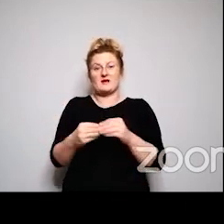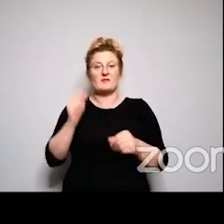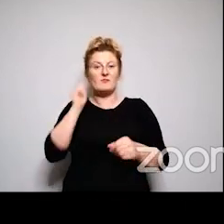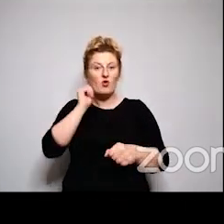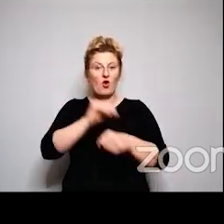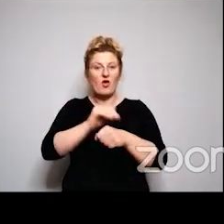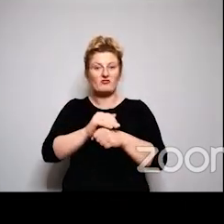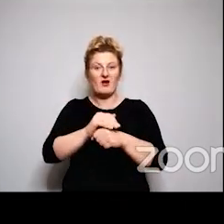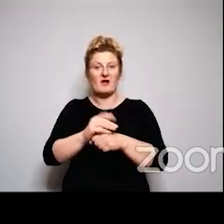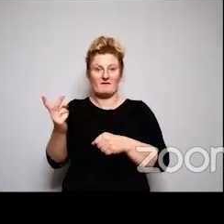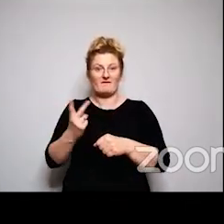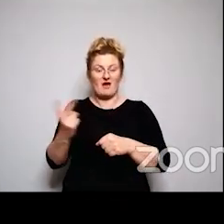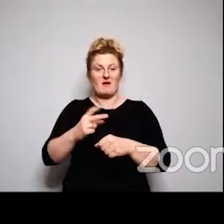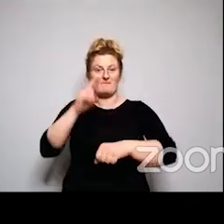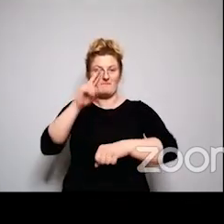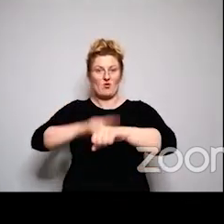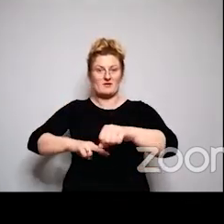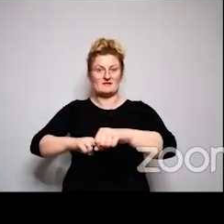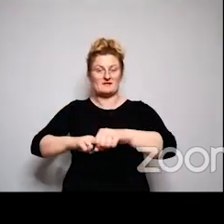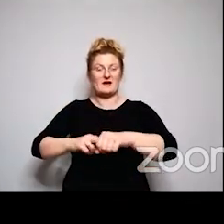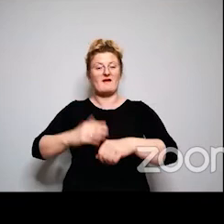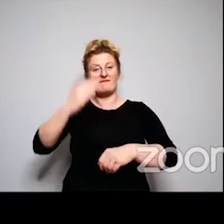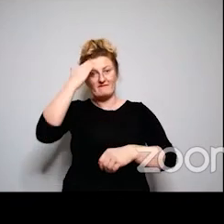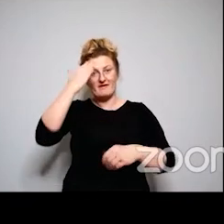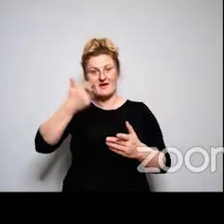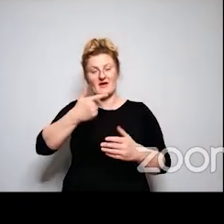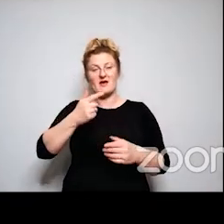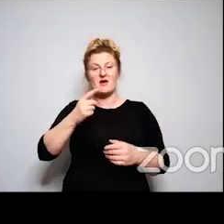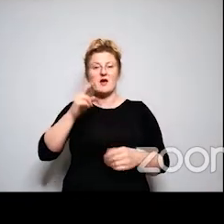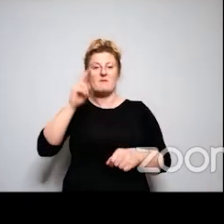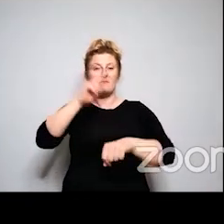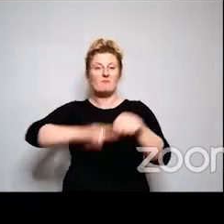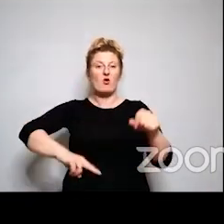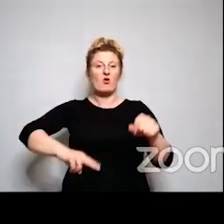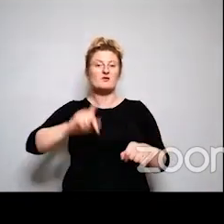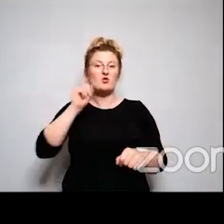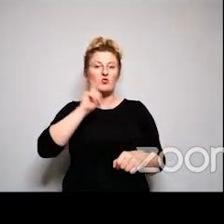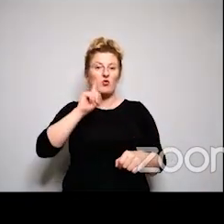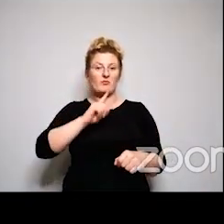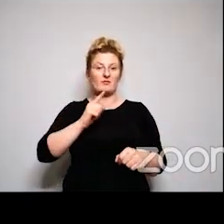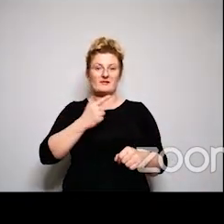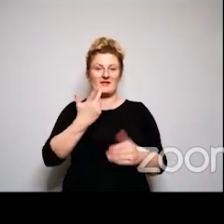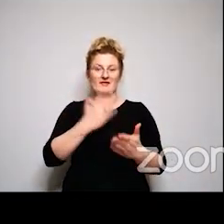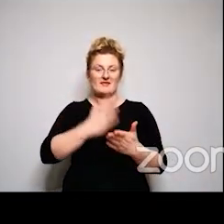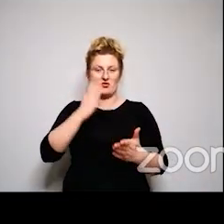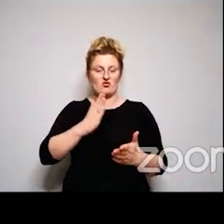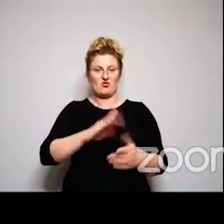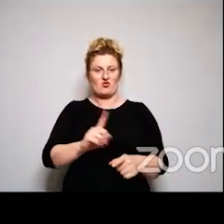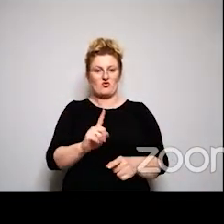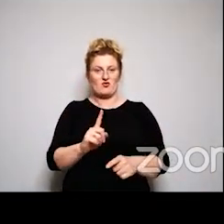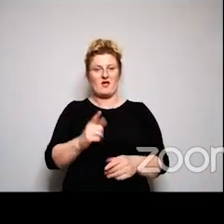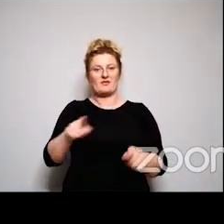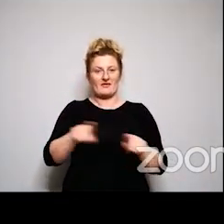happy to be acknowledged, to be part of us. And then he started really joining any activity we do.